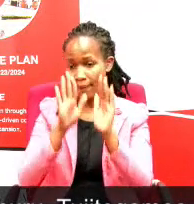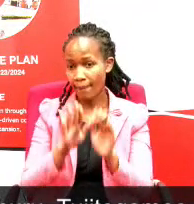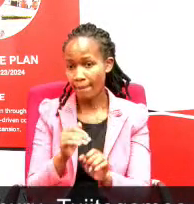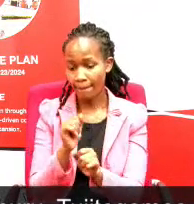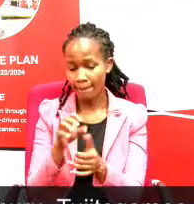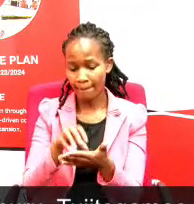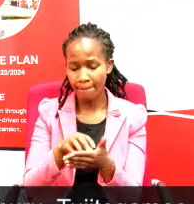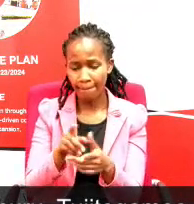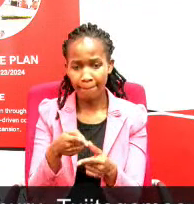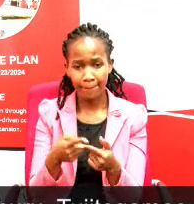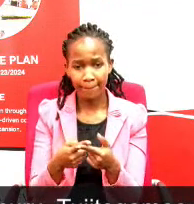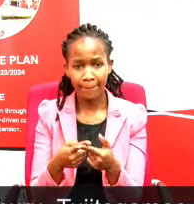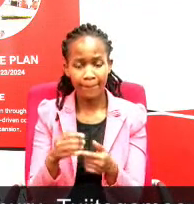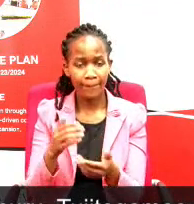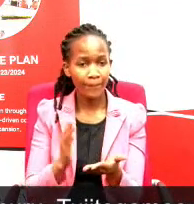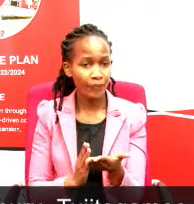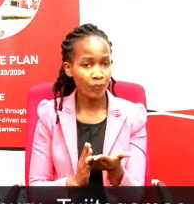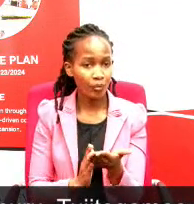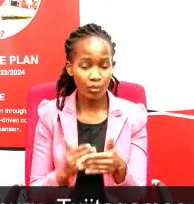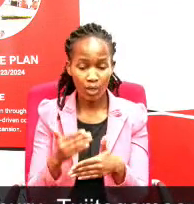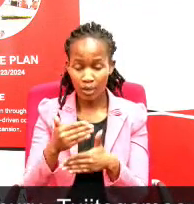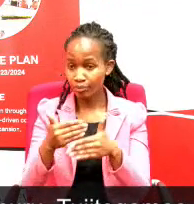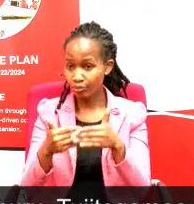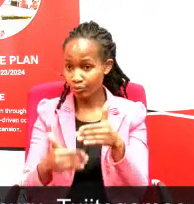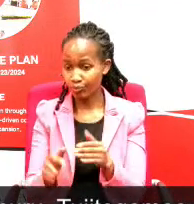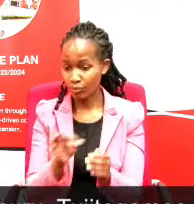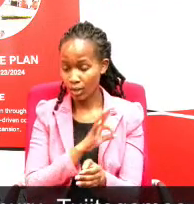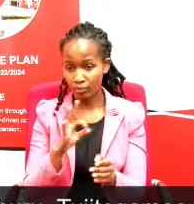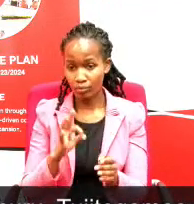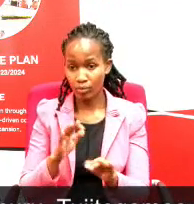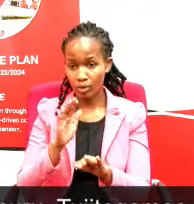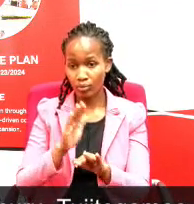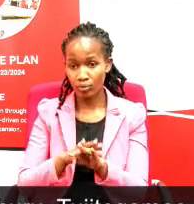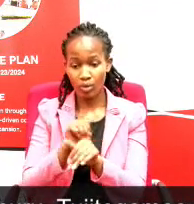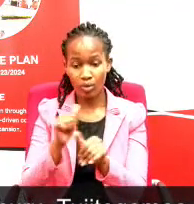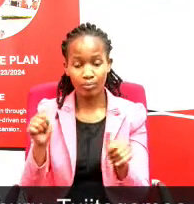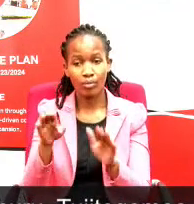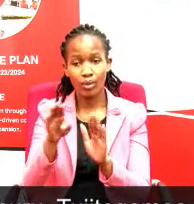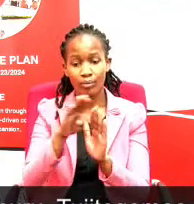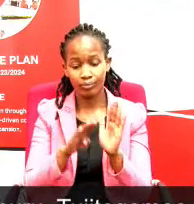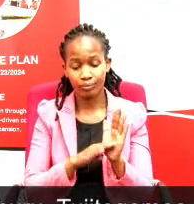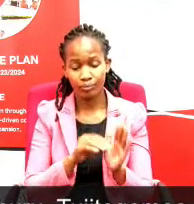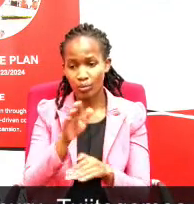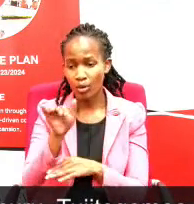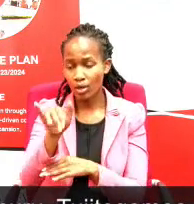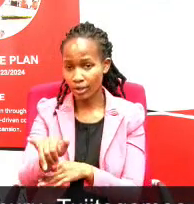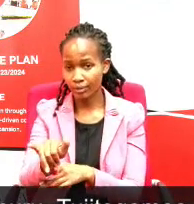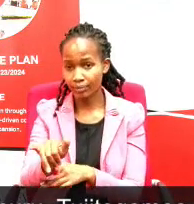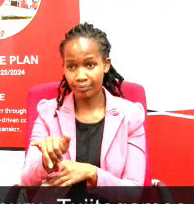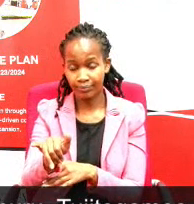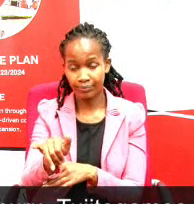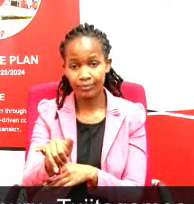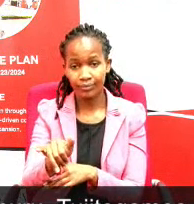and well-being through robust skills enhancement and welfare programs. All this